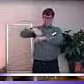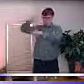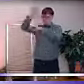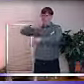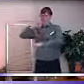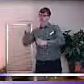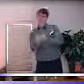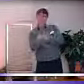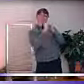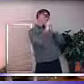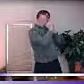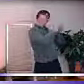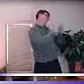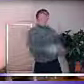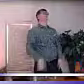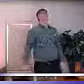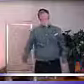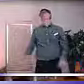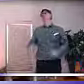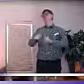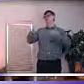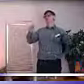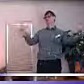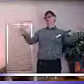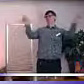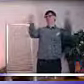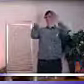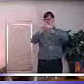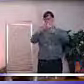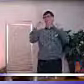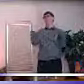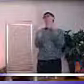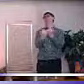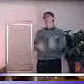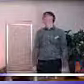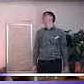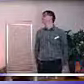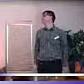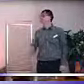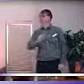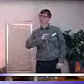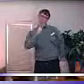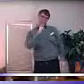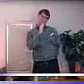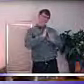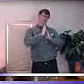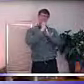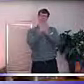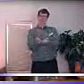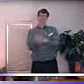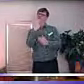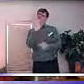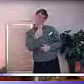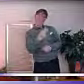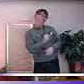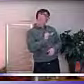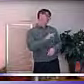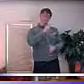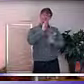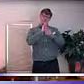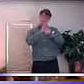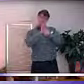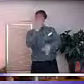biblical quote to match the situation. And of the biblical verses I hated,